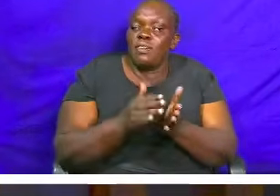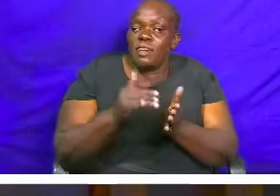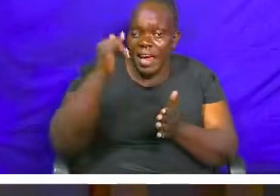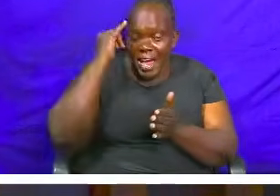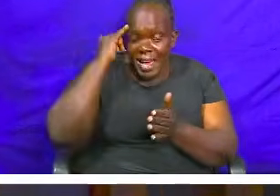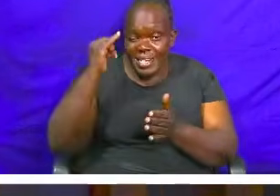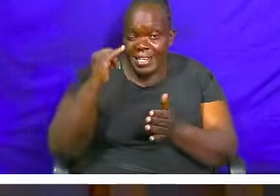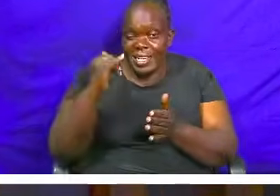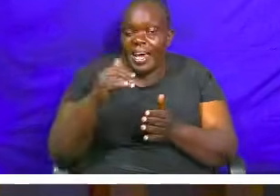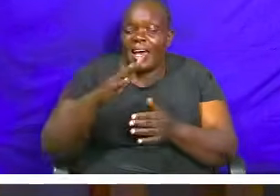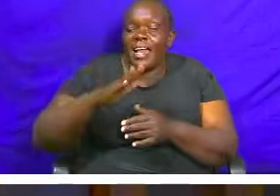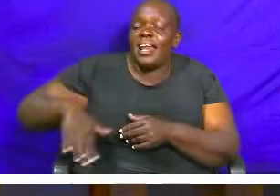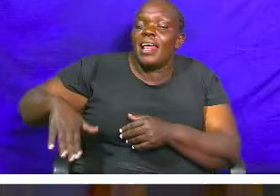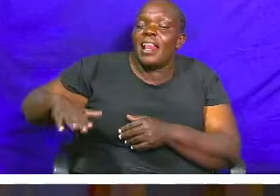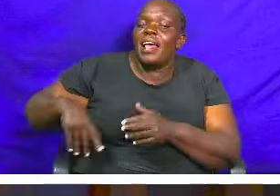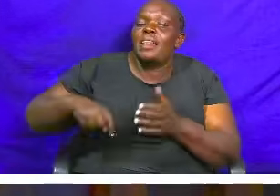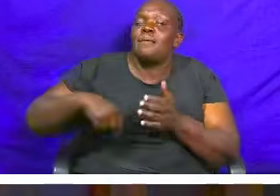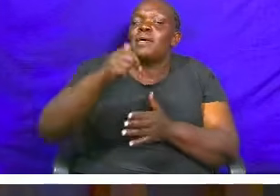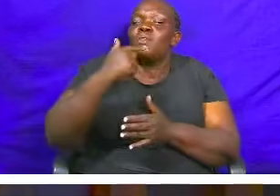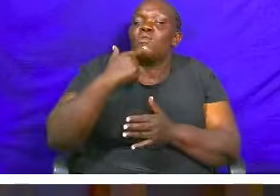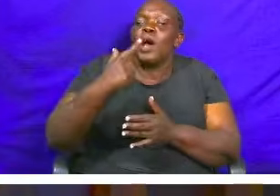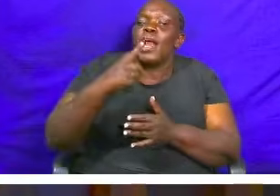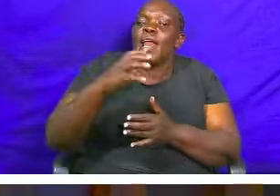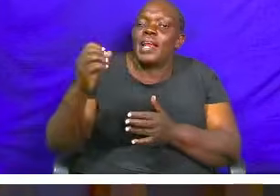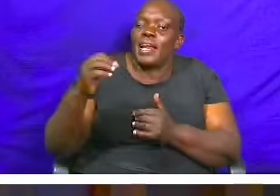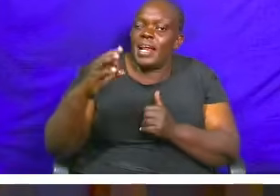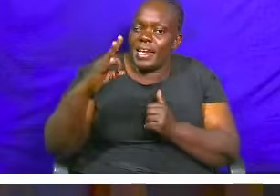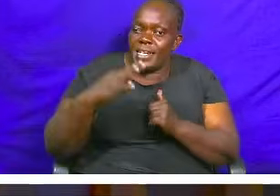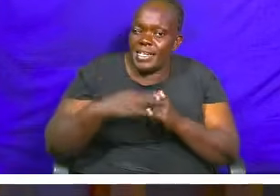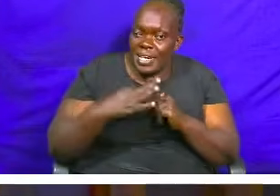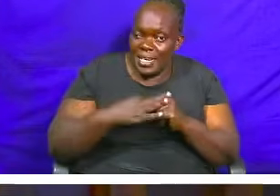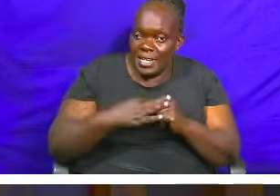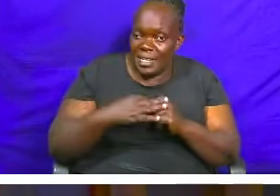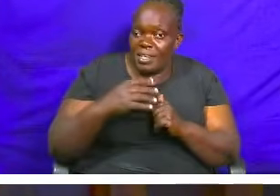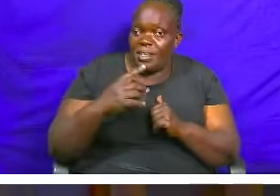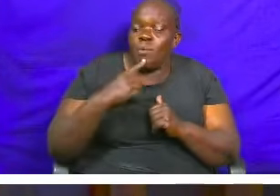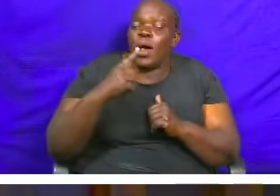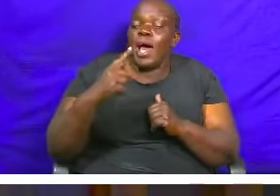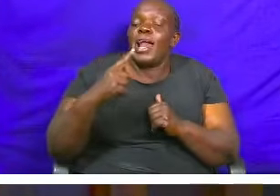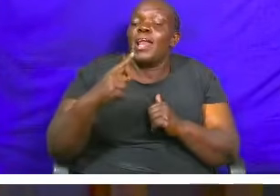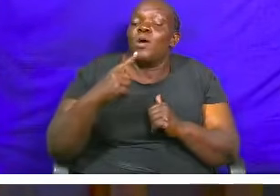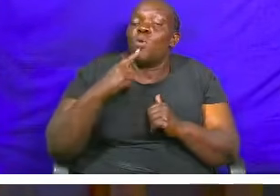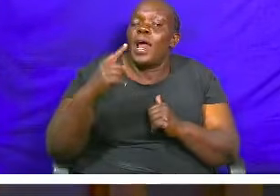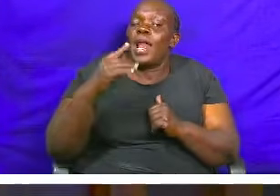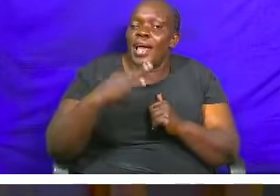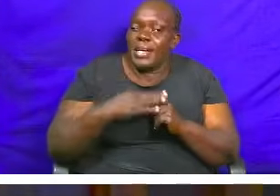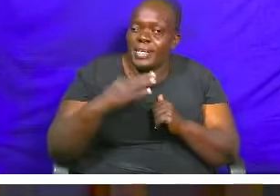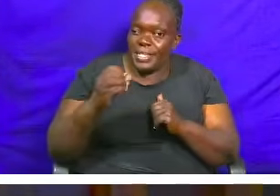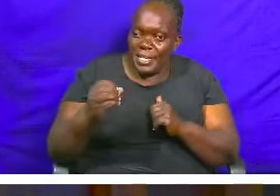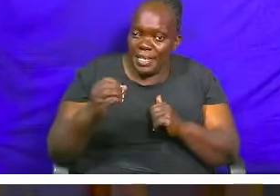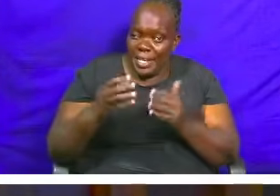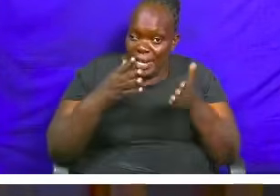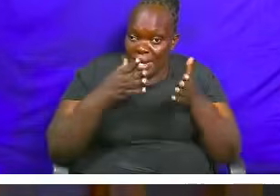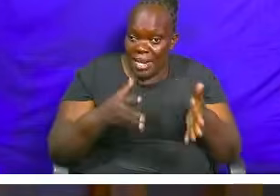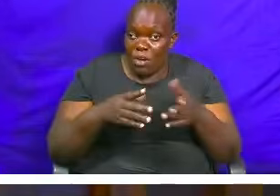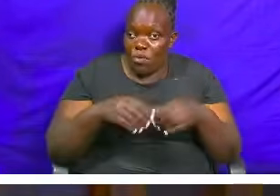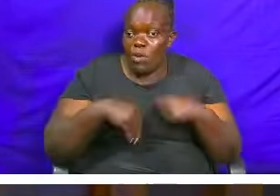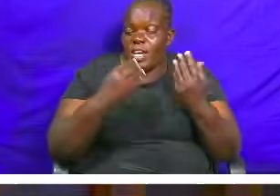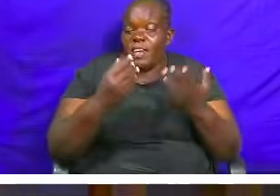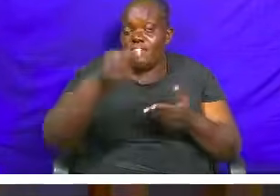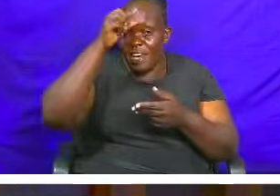that payment for 180 days. So from that to 180? Yeah. From 1 month to 6 months? Which now would give